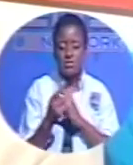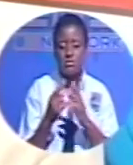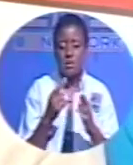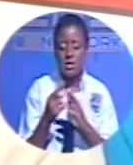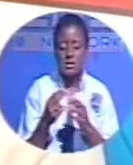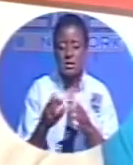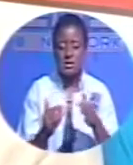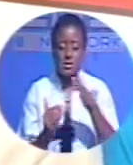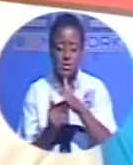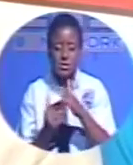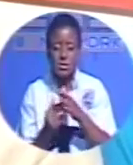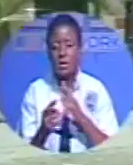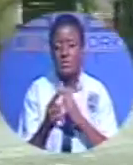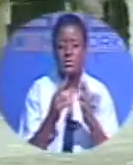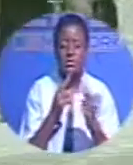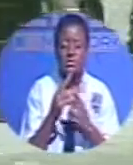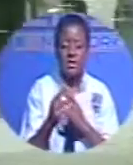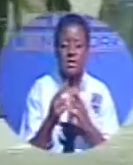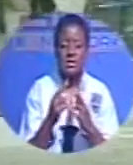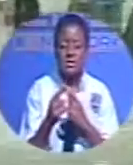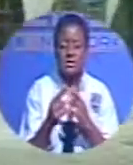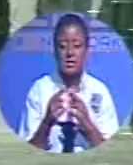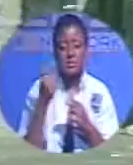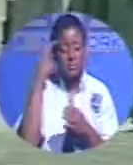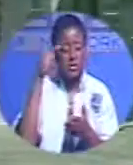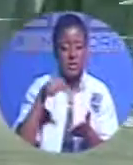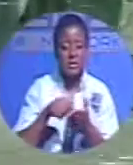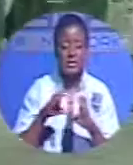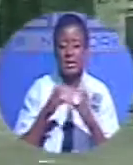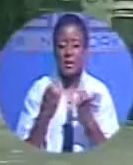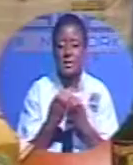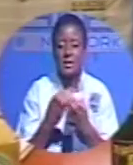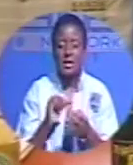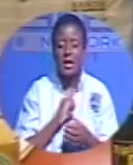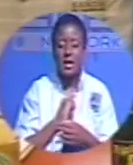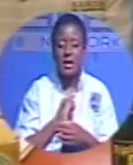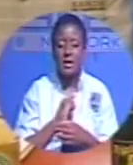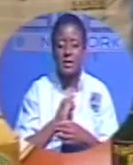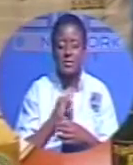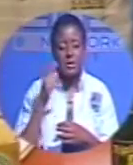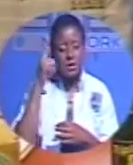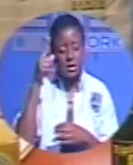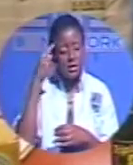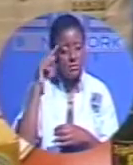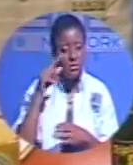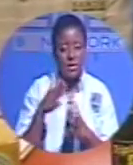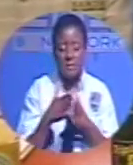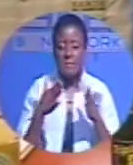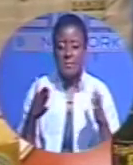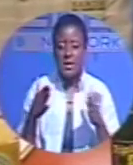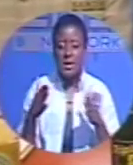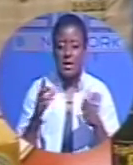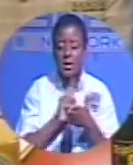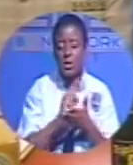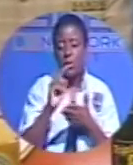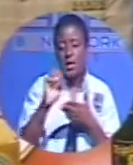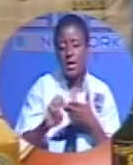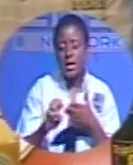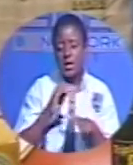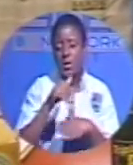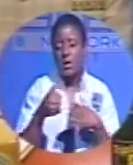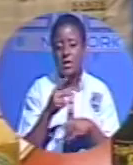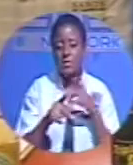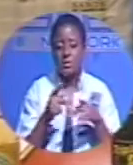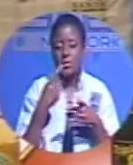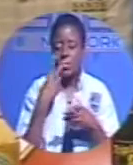boat sculling race for this company. I'm looking forward to a big weekend and all of the people who would like to see